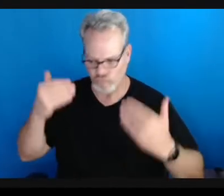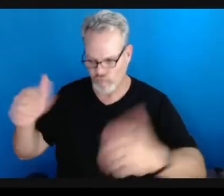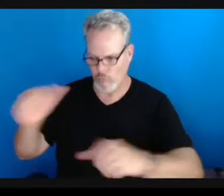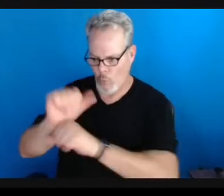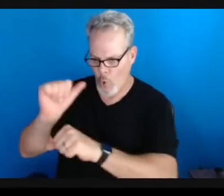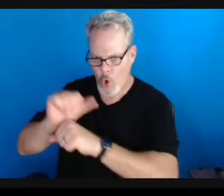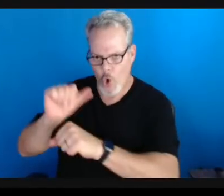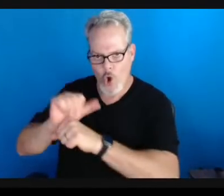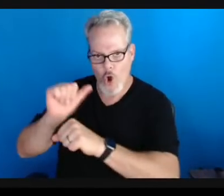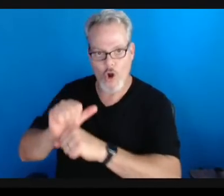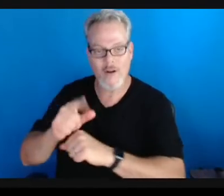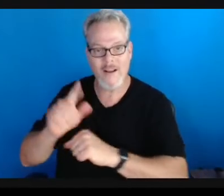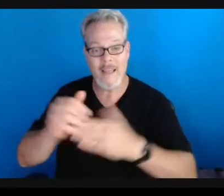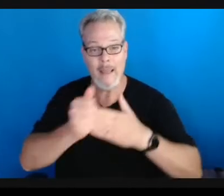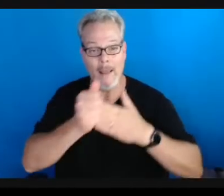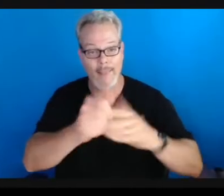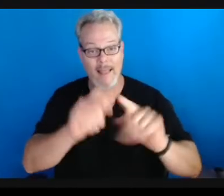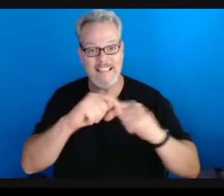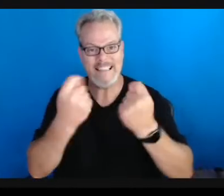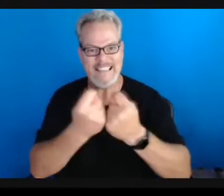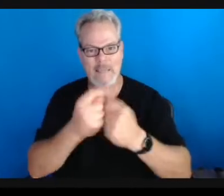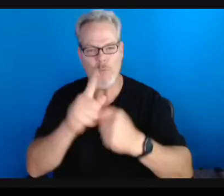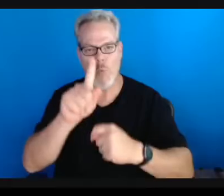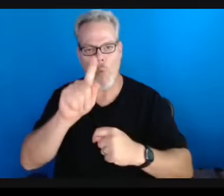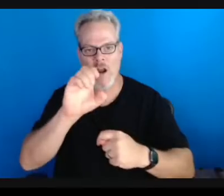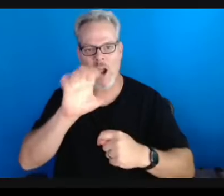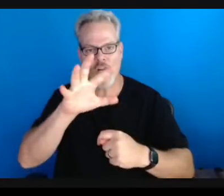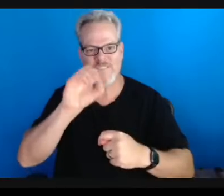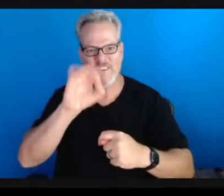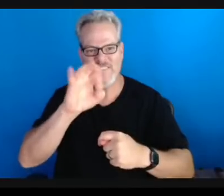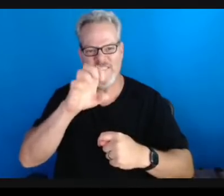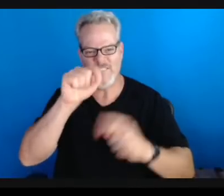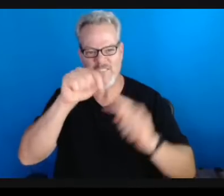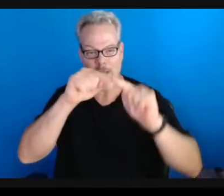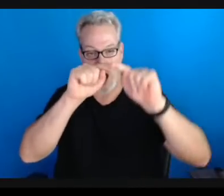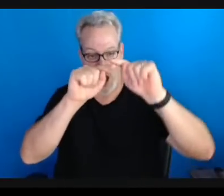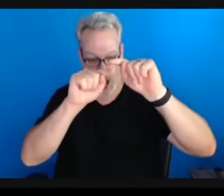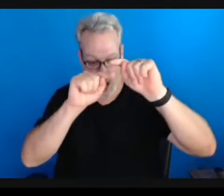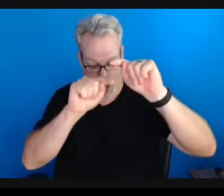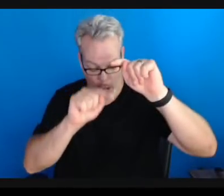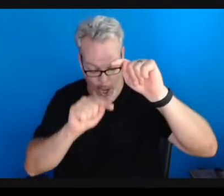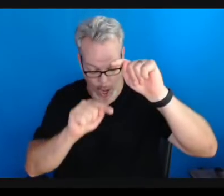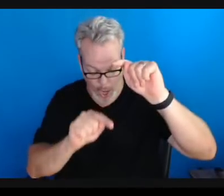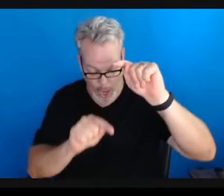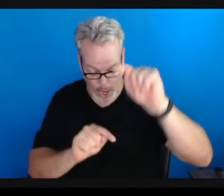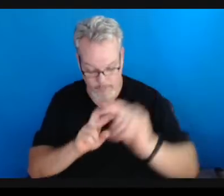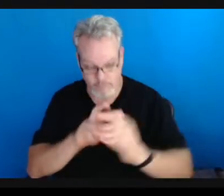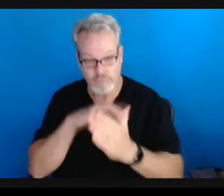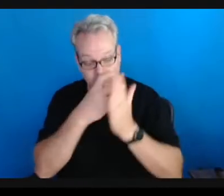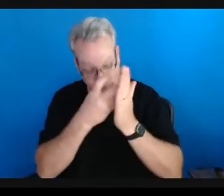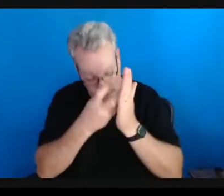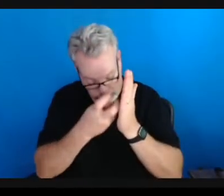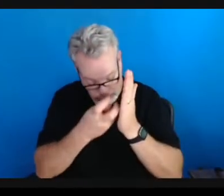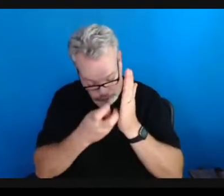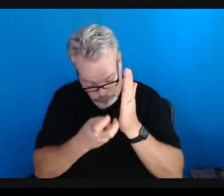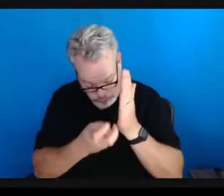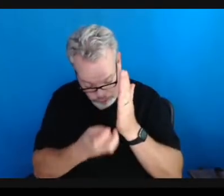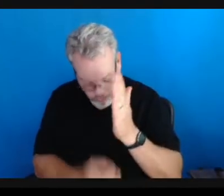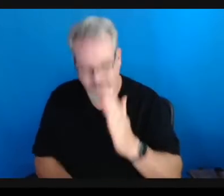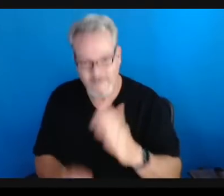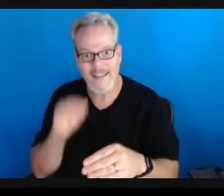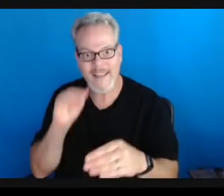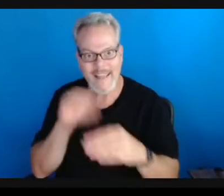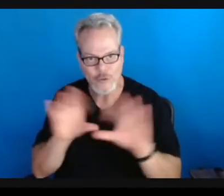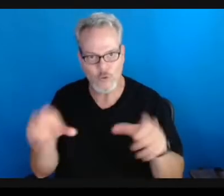team that rappelled down its 150-foot vertical walls into the crater to inventory and collect plants. It's going on this